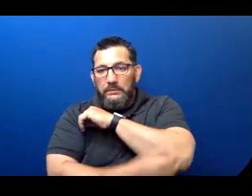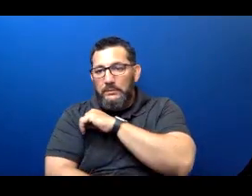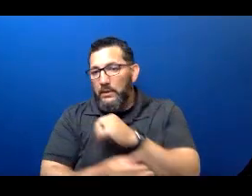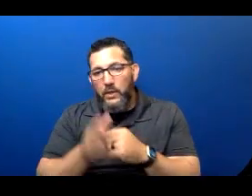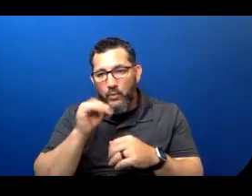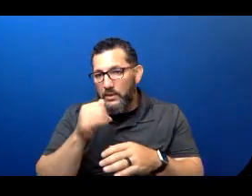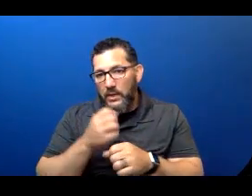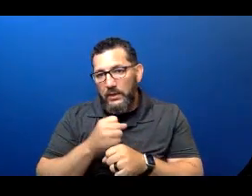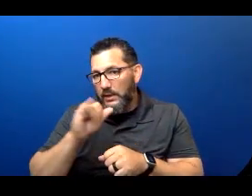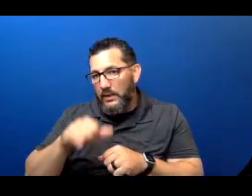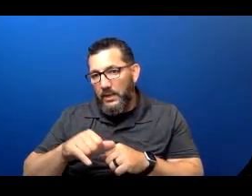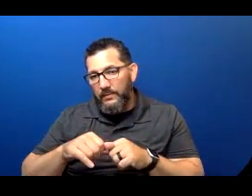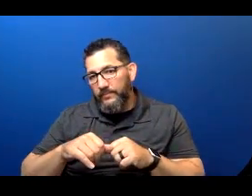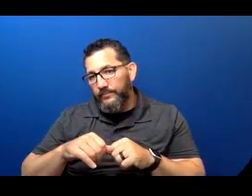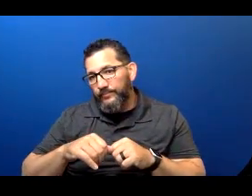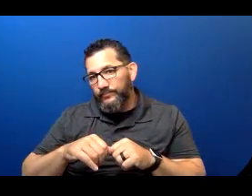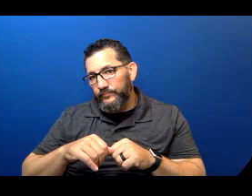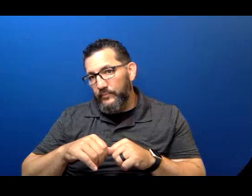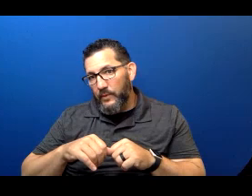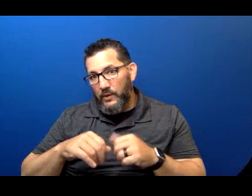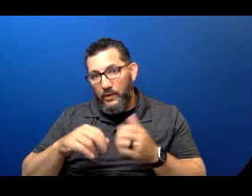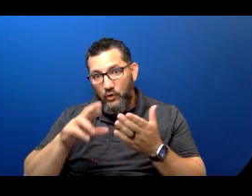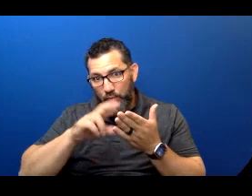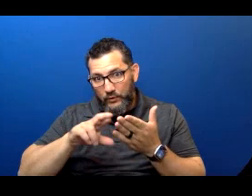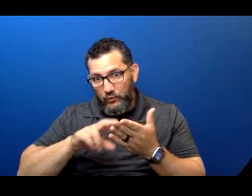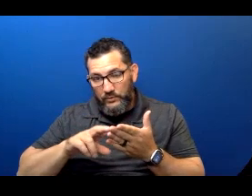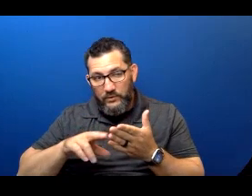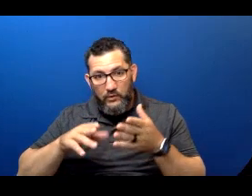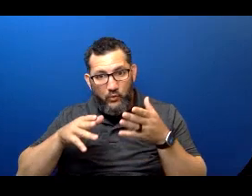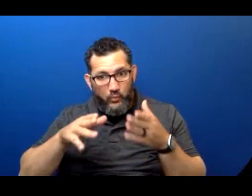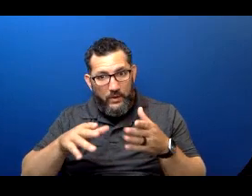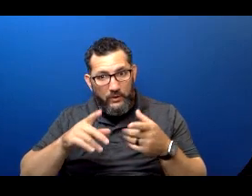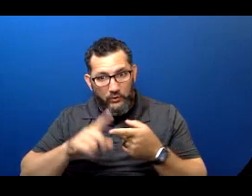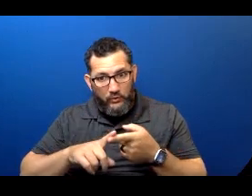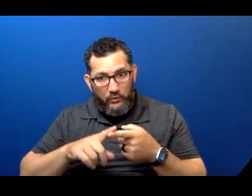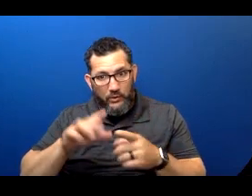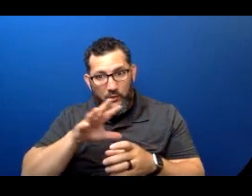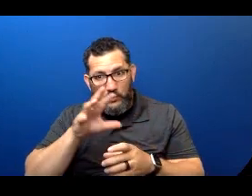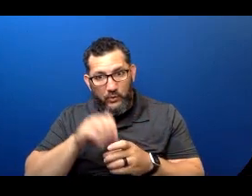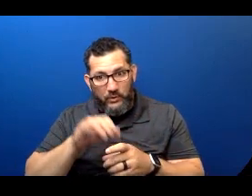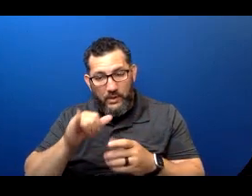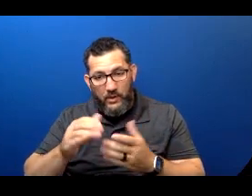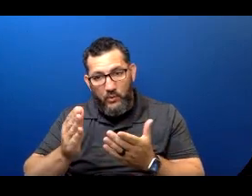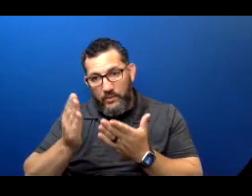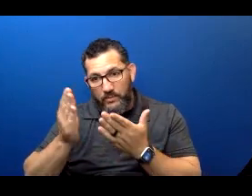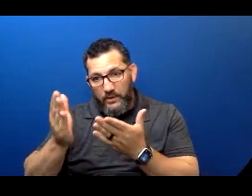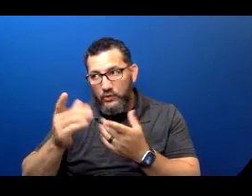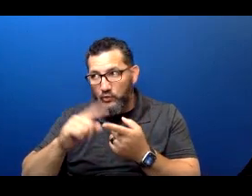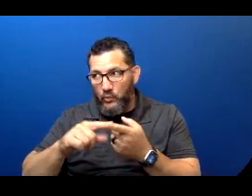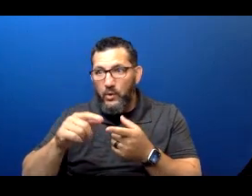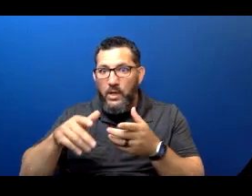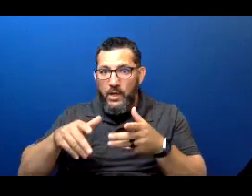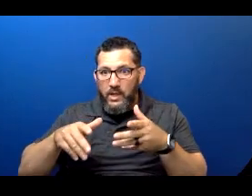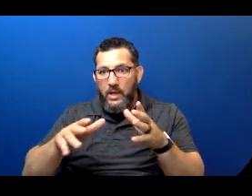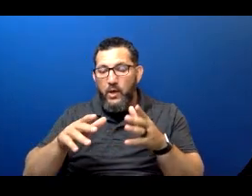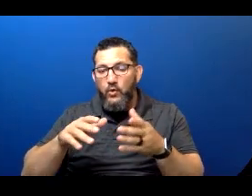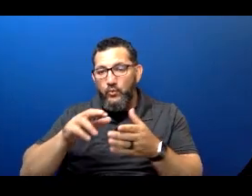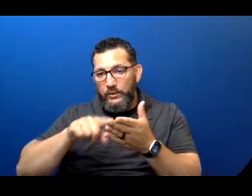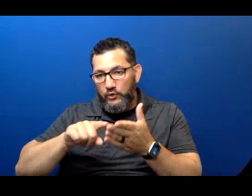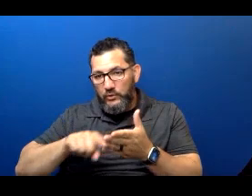that. And also, like the research, is there a way to include a recommendation to allow the